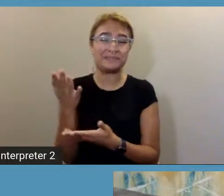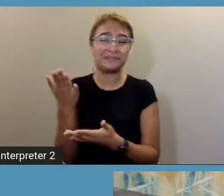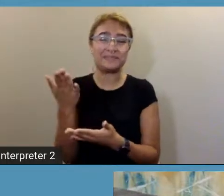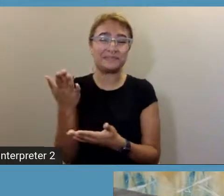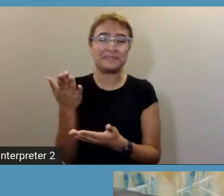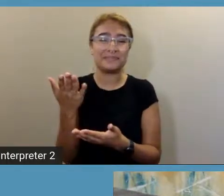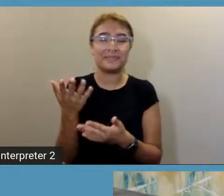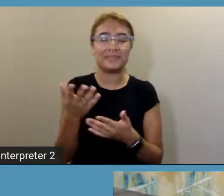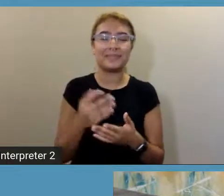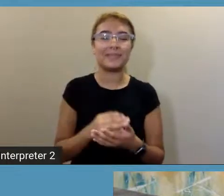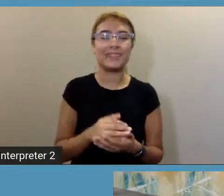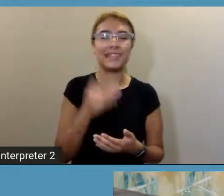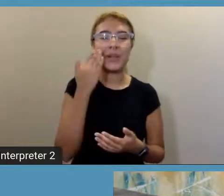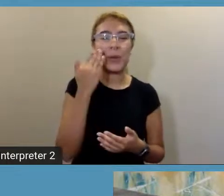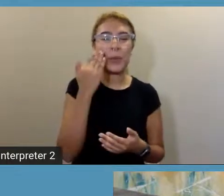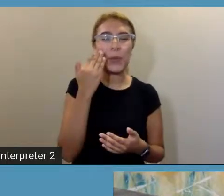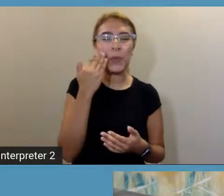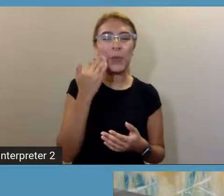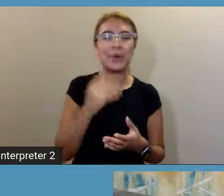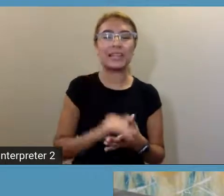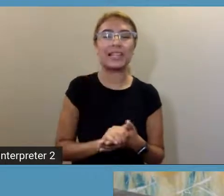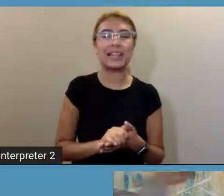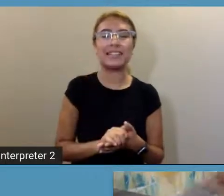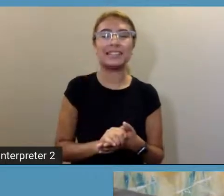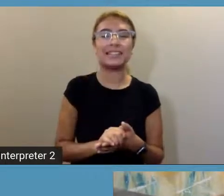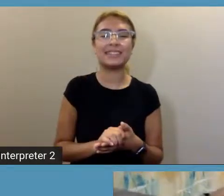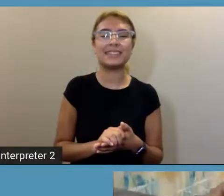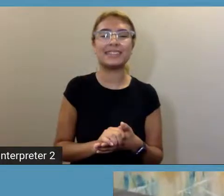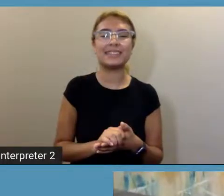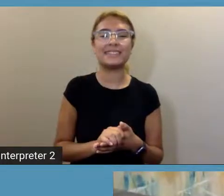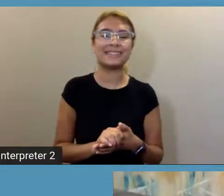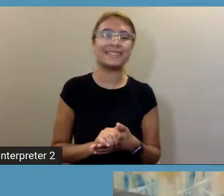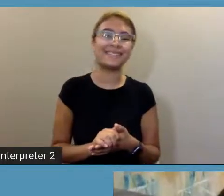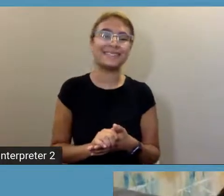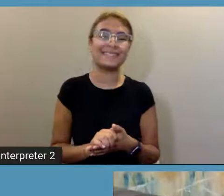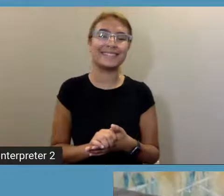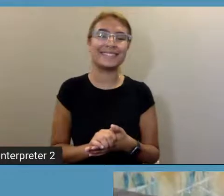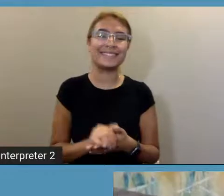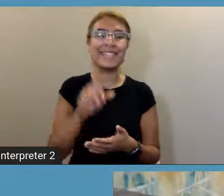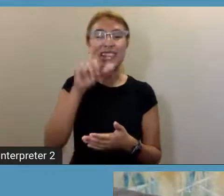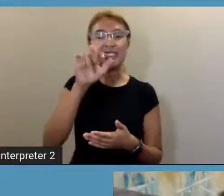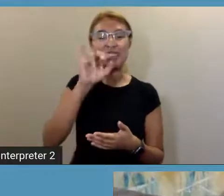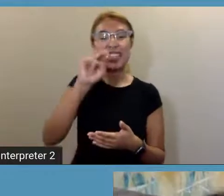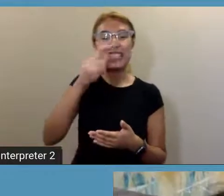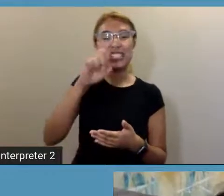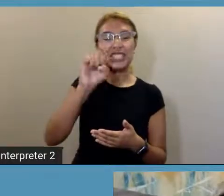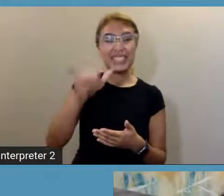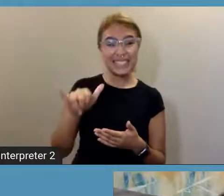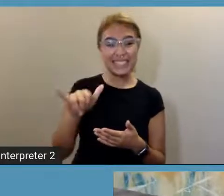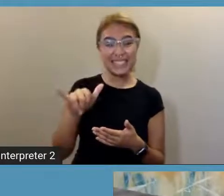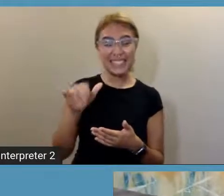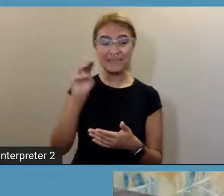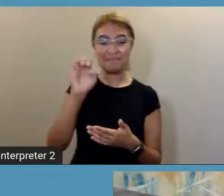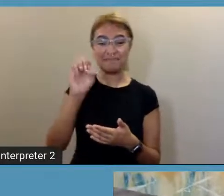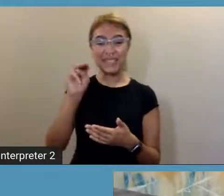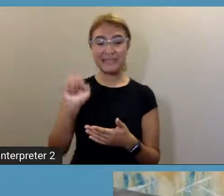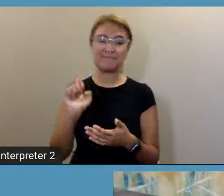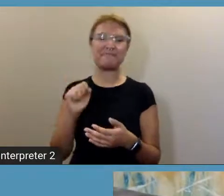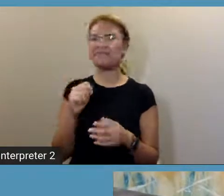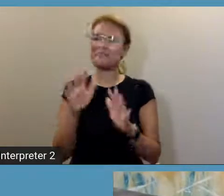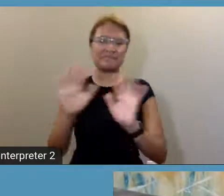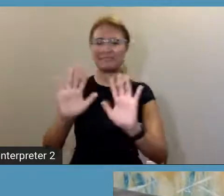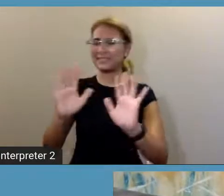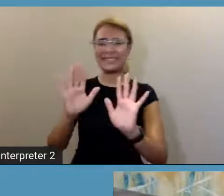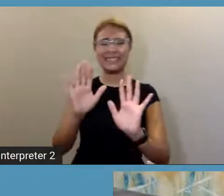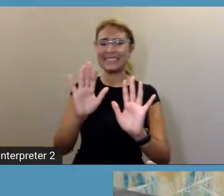is it? Joe Pesci, I think it is. It's like, "Hello, fellow youths," and he's like, "No, Steve Buscemi." Yeah, Exactly. yeah. So try and avoid